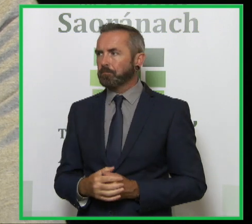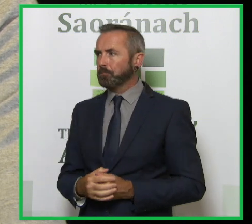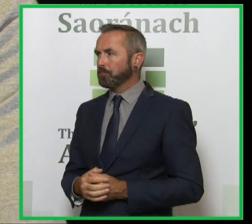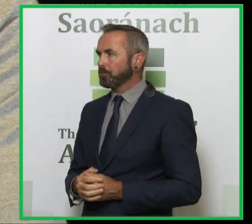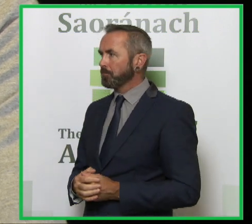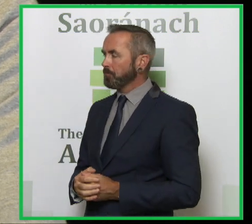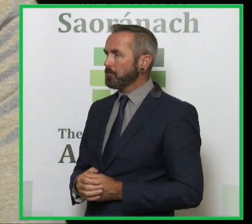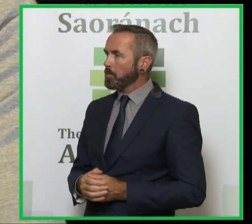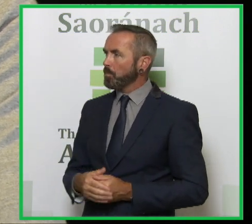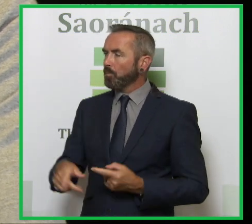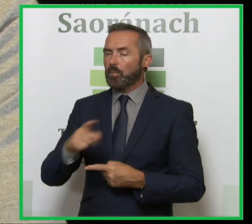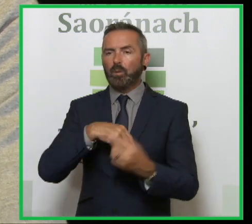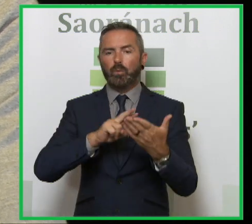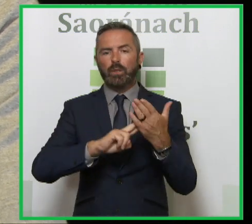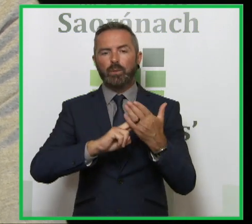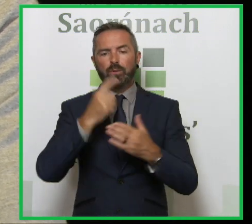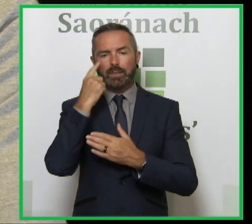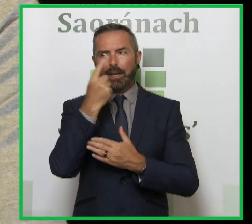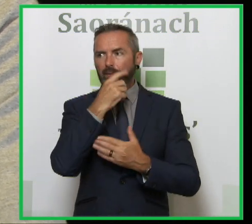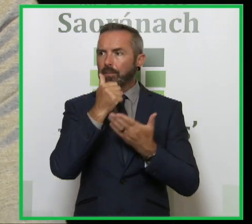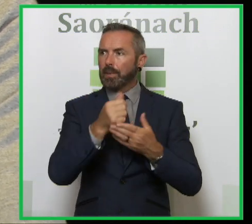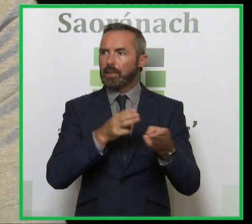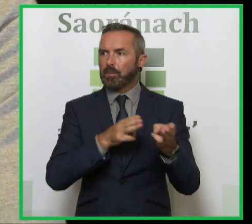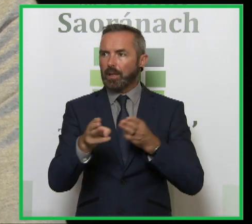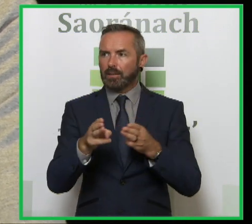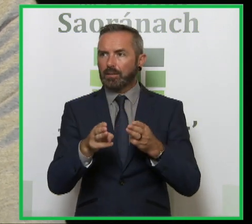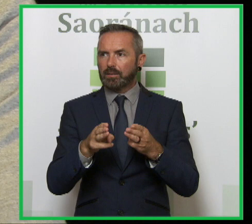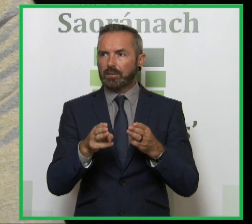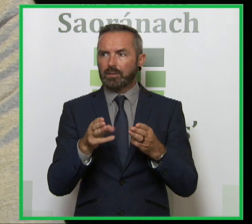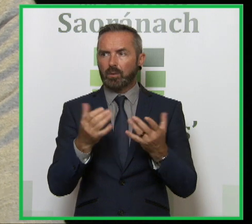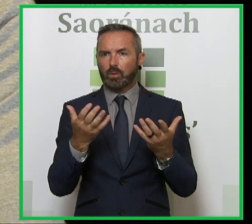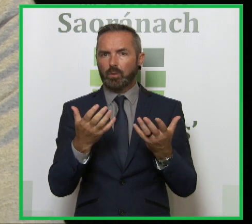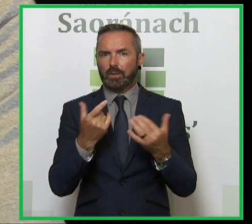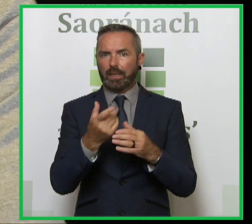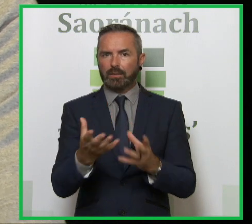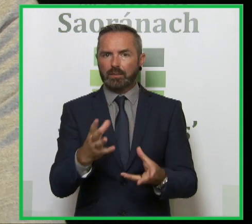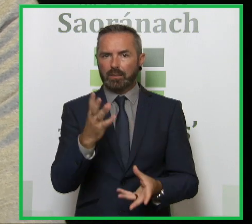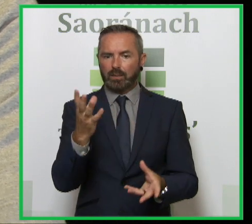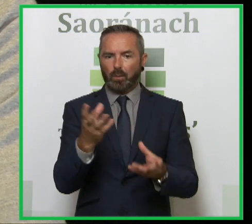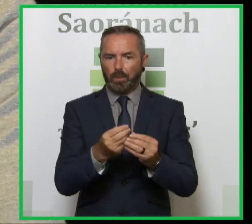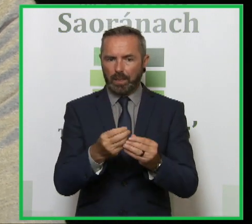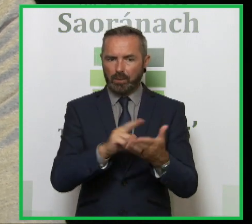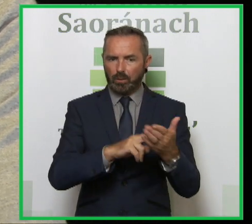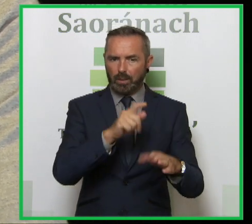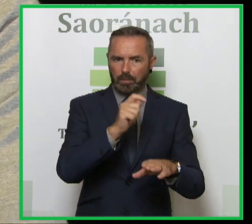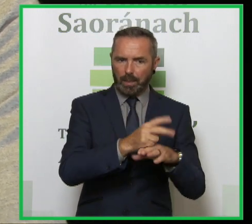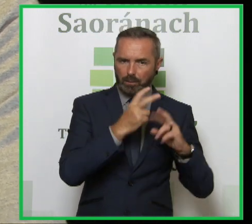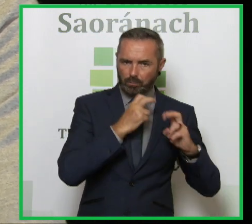We used evidence-based practice, so that's obviously, the combination of using the best research